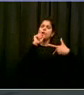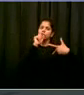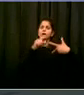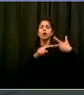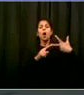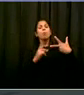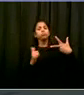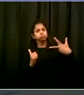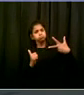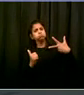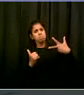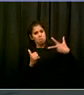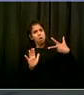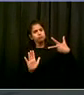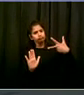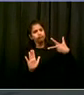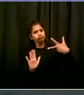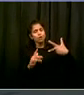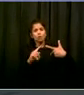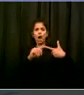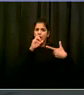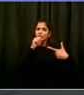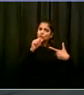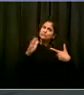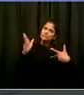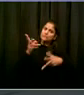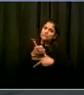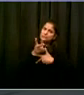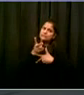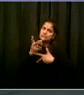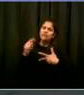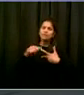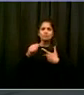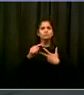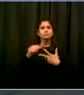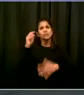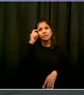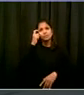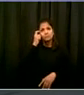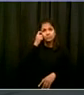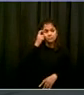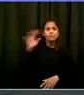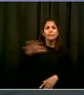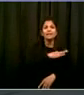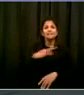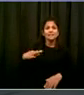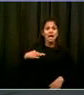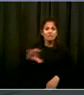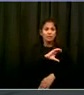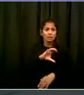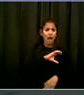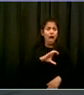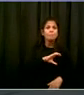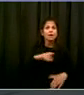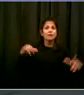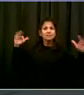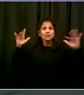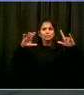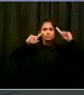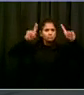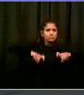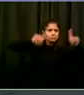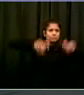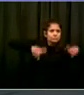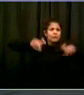keep increasing that number as needed. We are bringing in canvassers as part of the test and trace corps to go out and